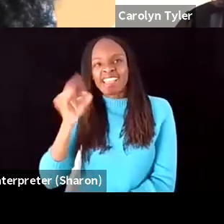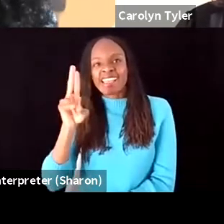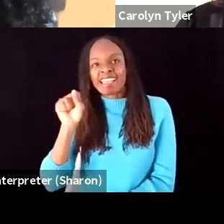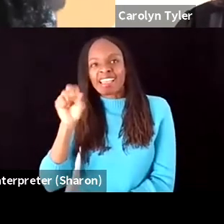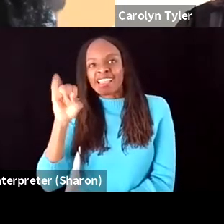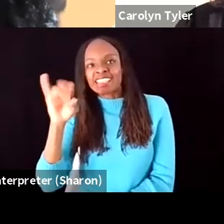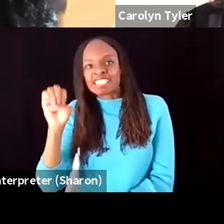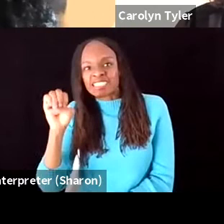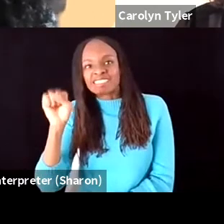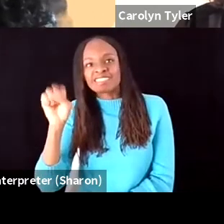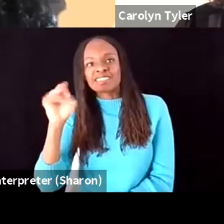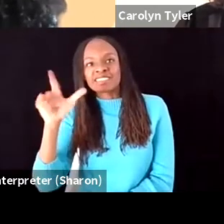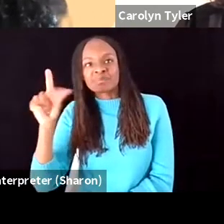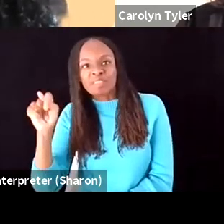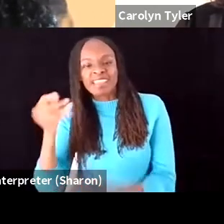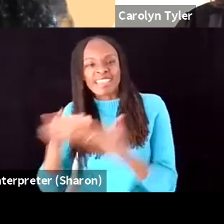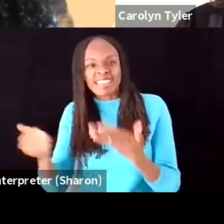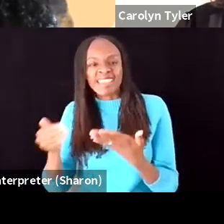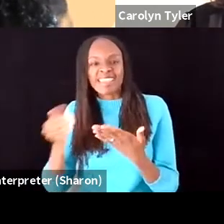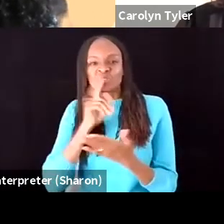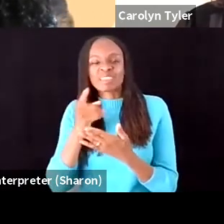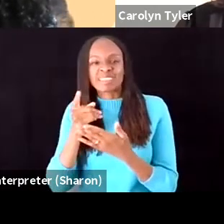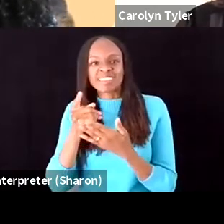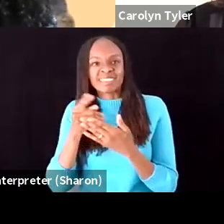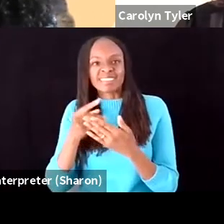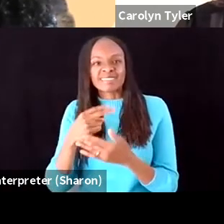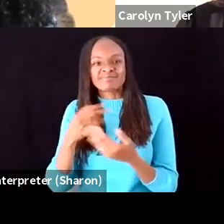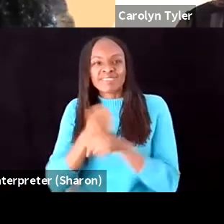got to cover this race. And so, I have to say to